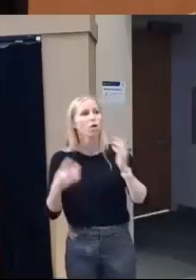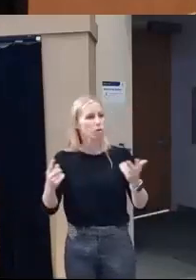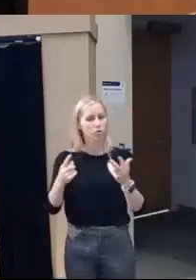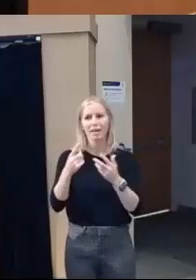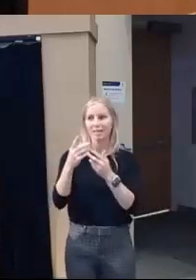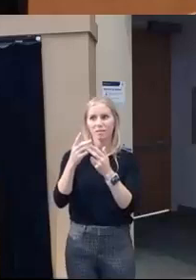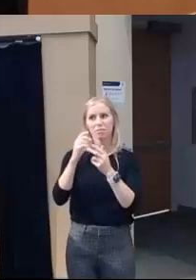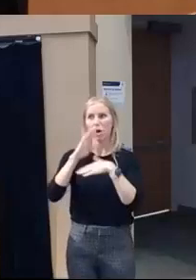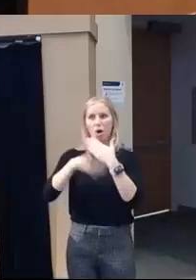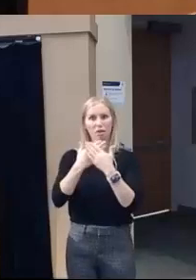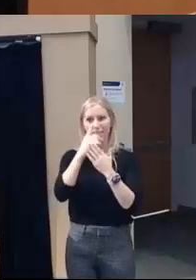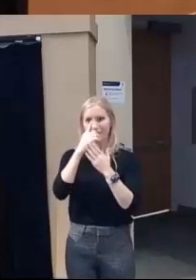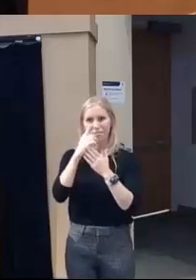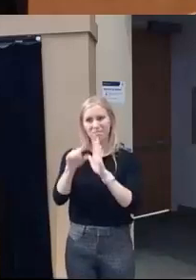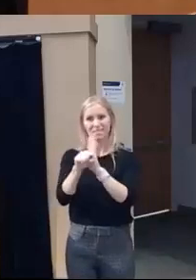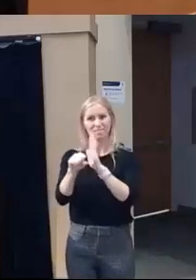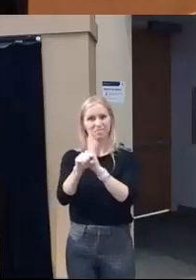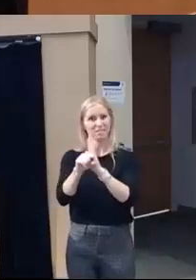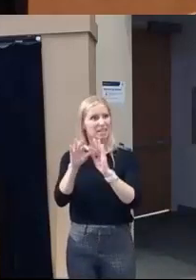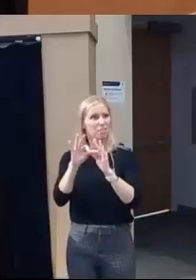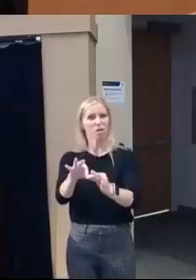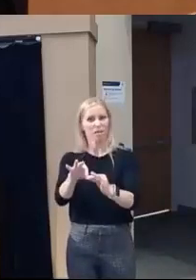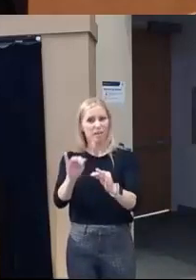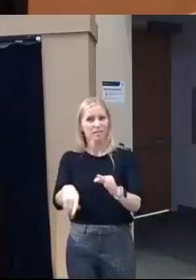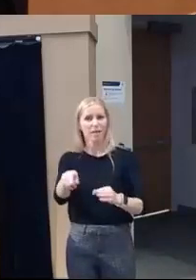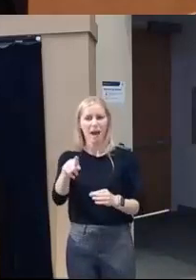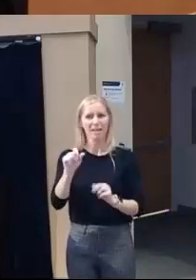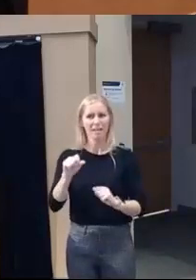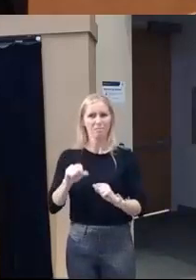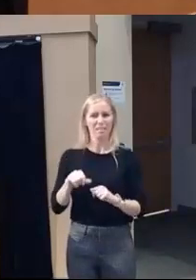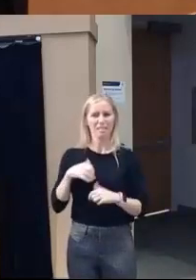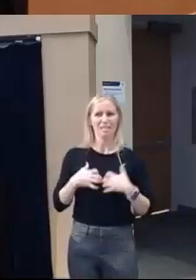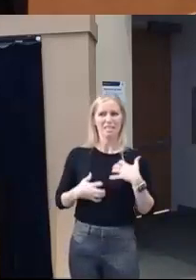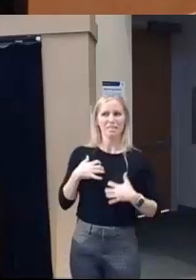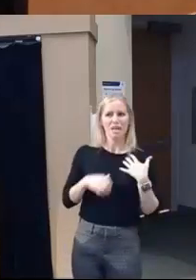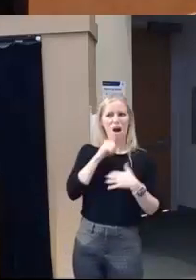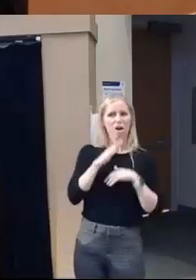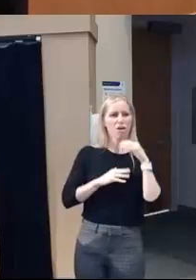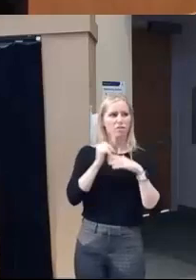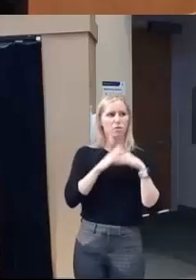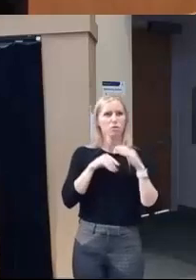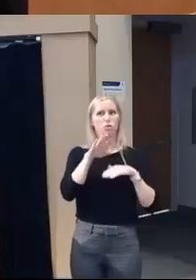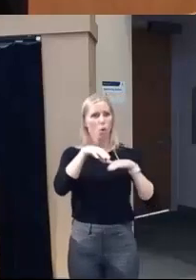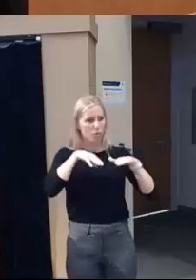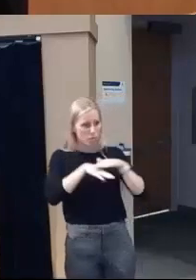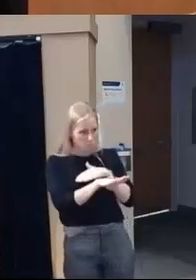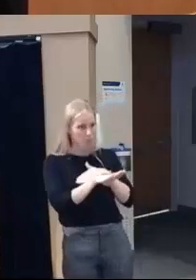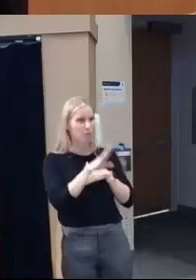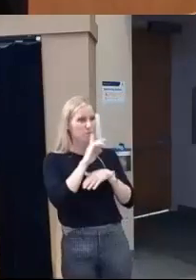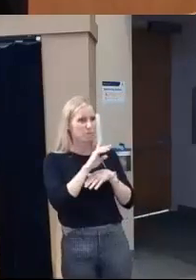stigmas related to that can make it uncomfortable to walk through those doors. So how can we meet them where they are? And this program does just